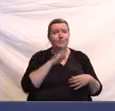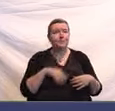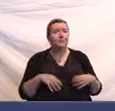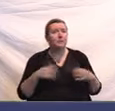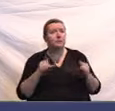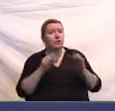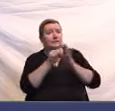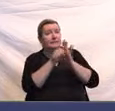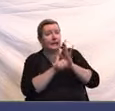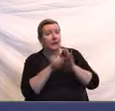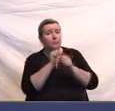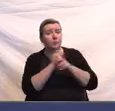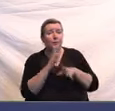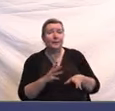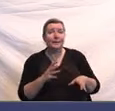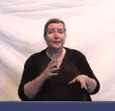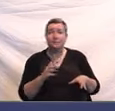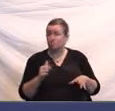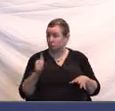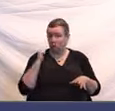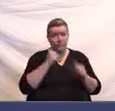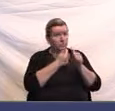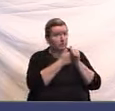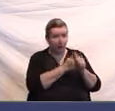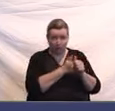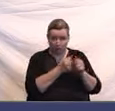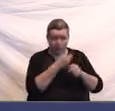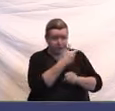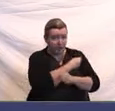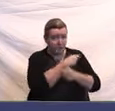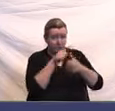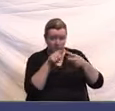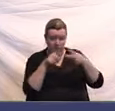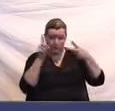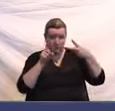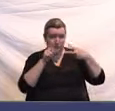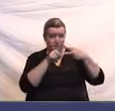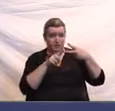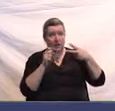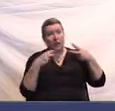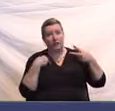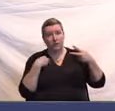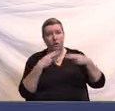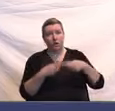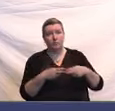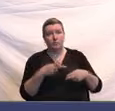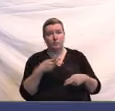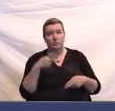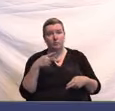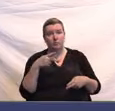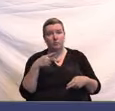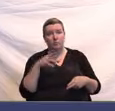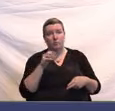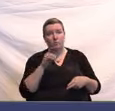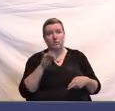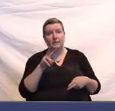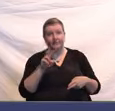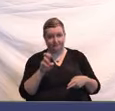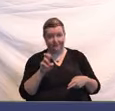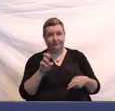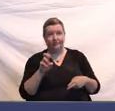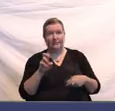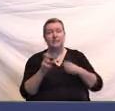refuse to comply with the state's vaccination or testing policy are subject to progressive discipline, up to suspension without pay and